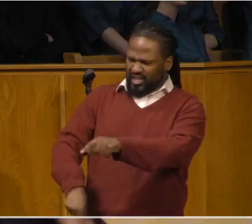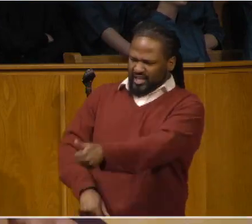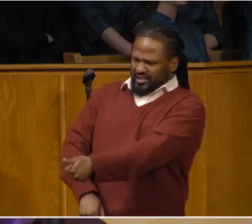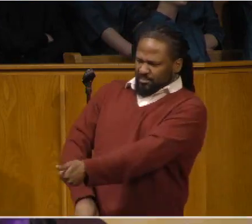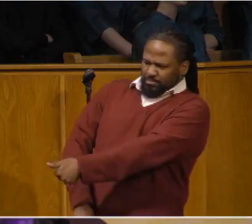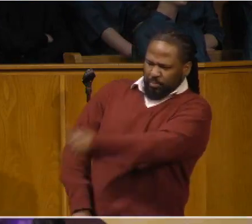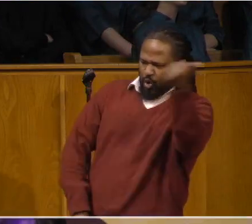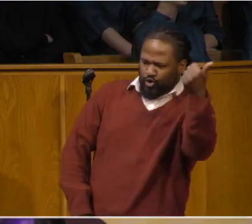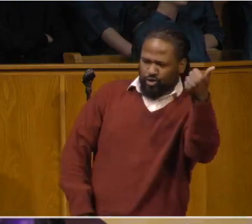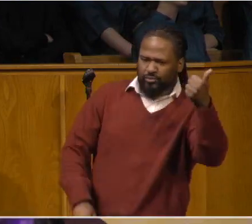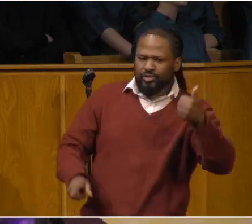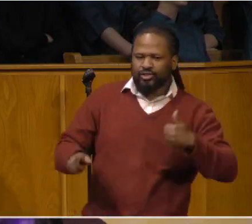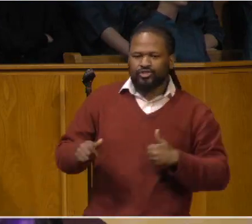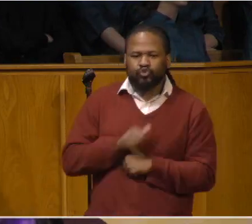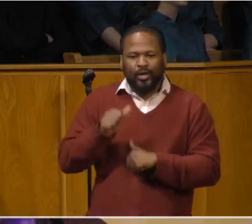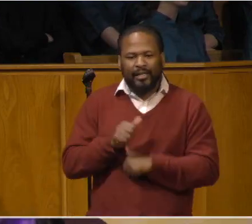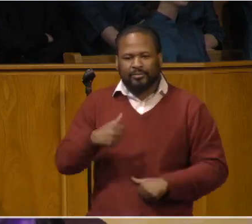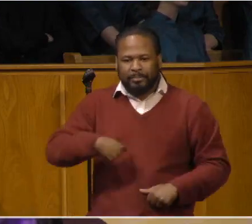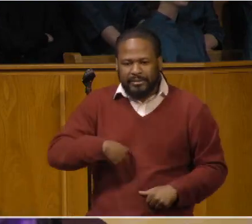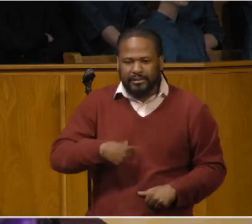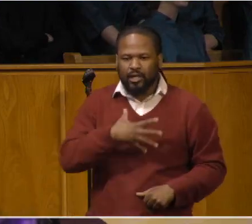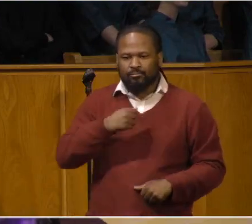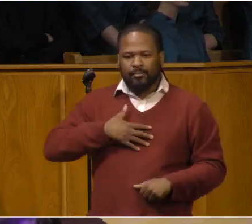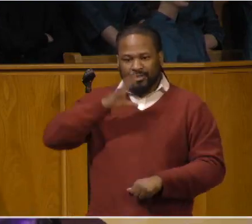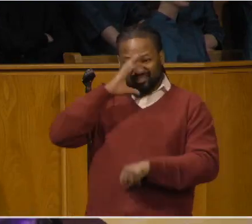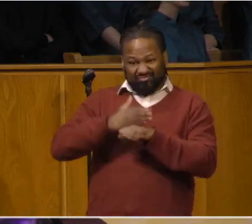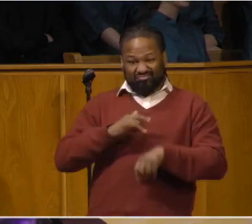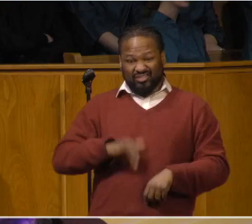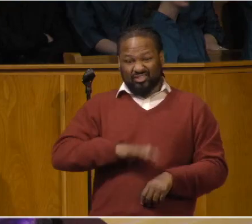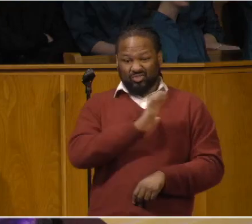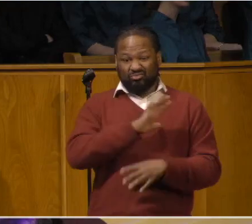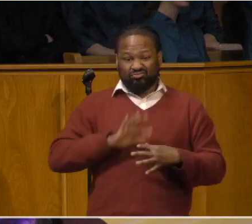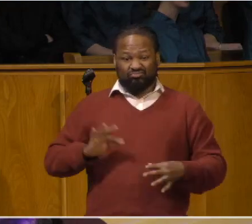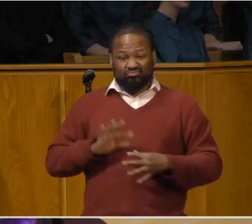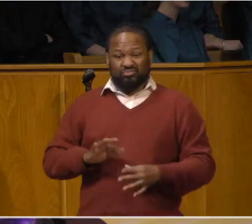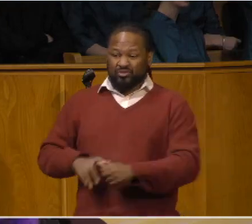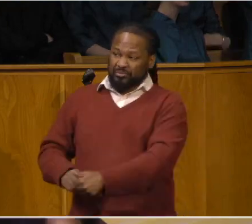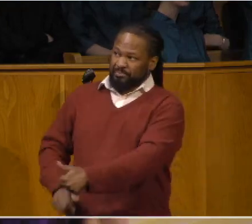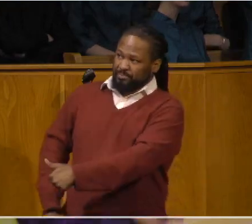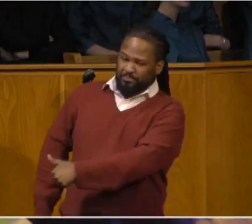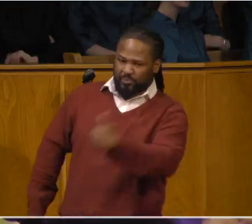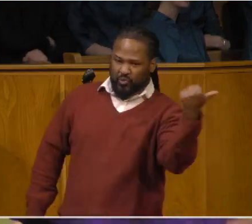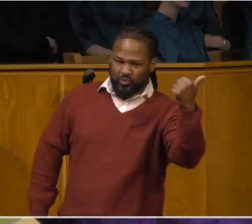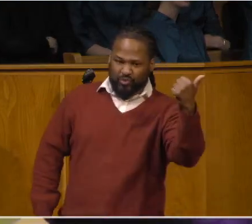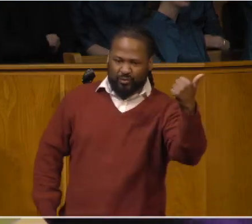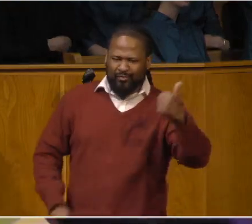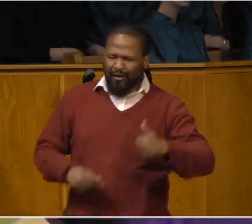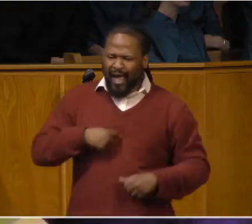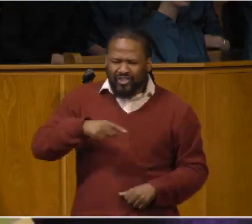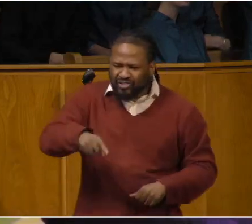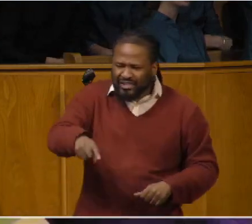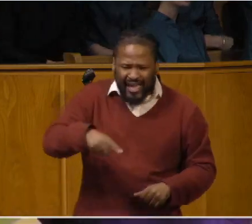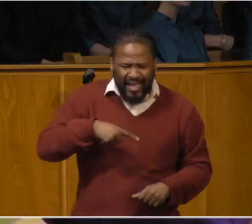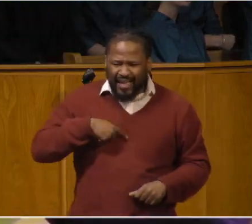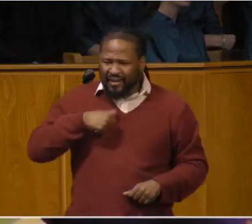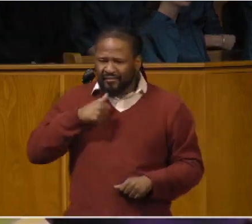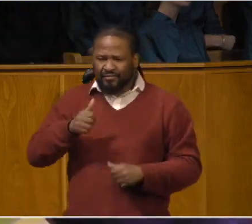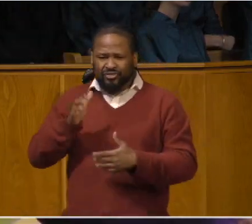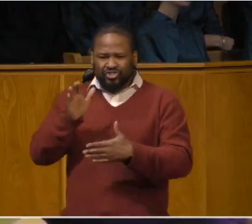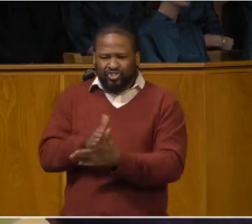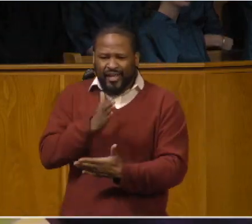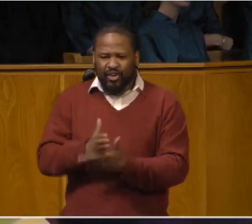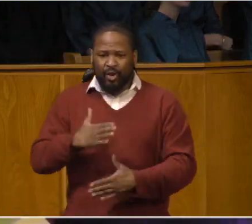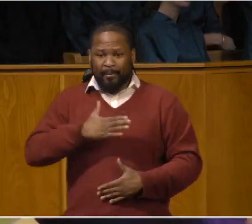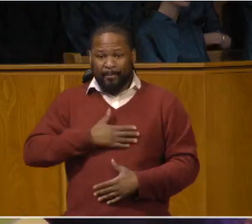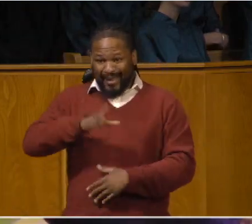to me and my son's life and livelihood. I shouldn't have to share, and my